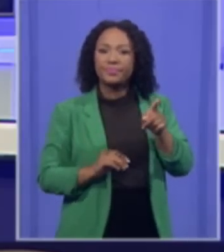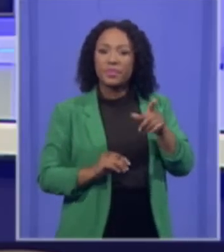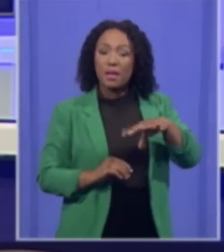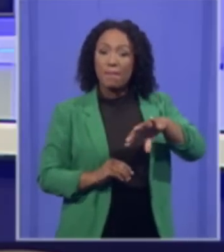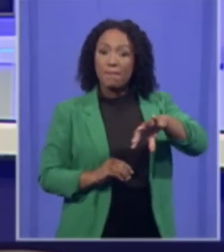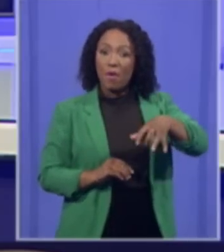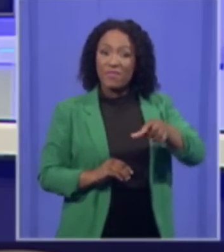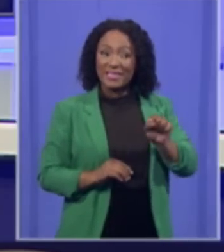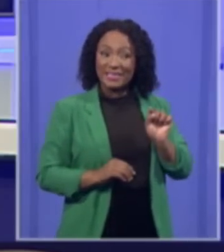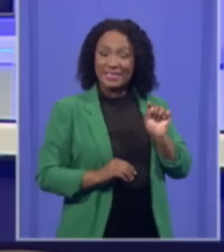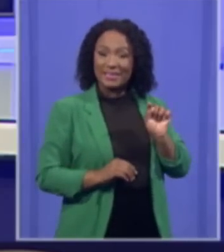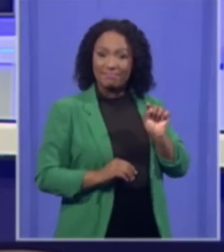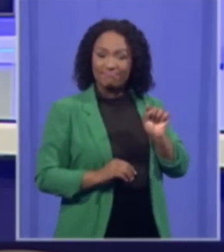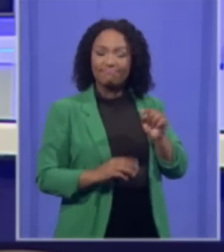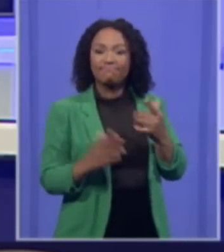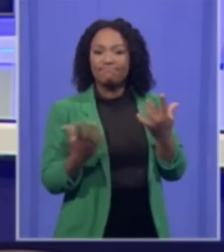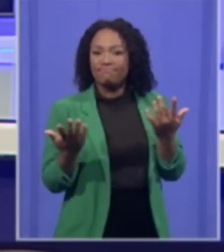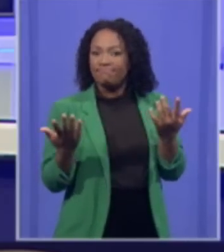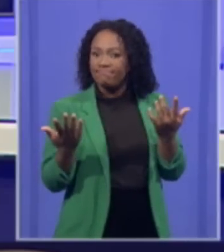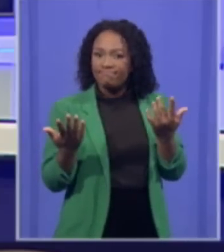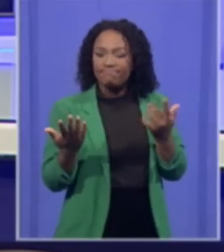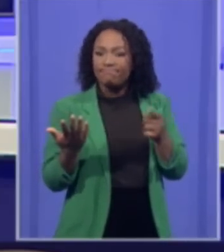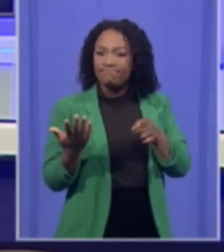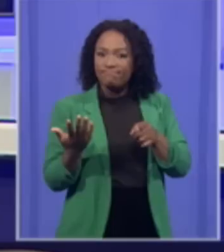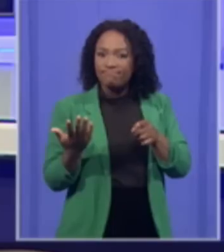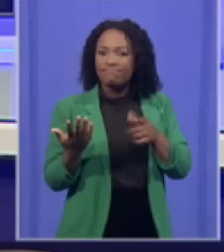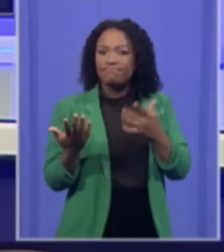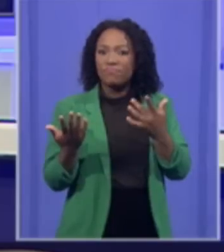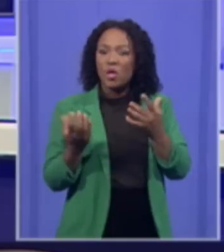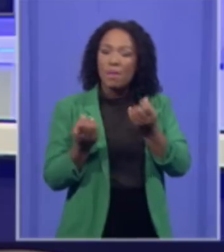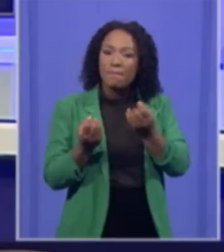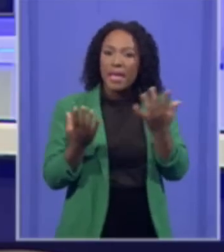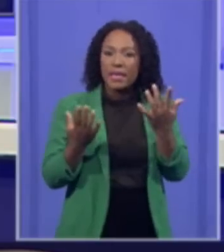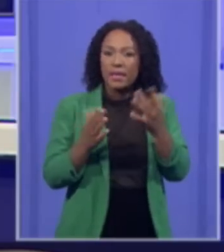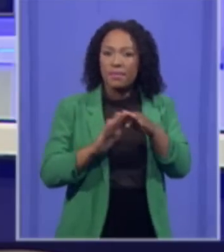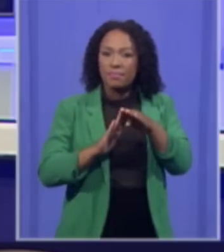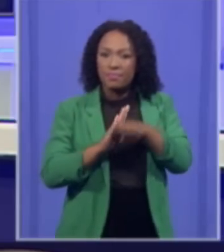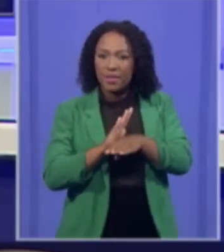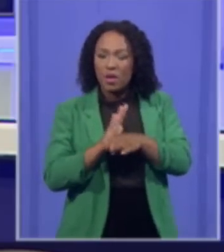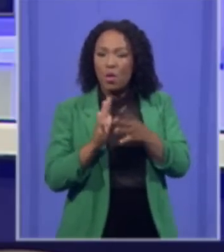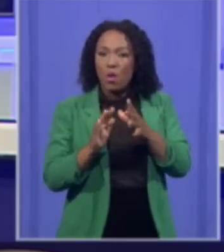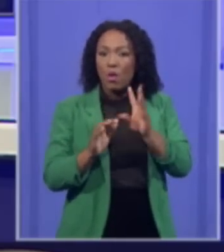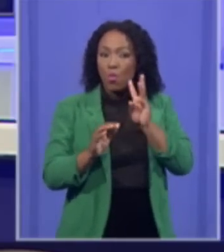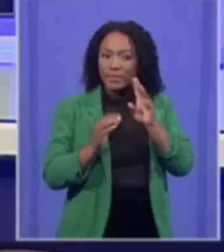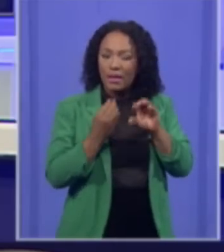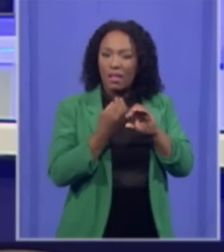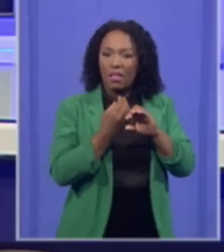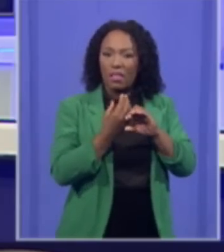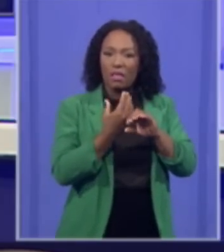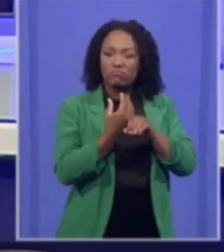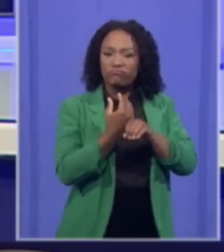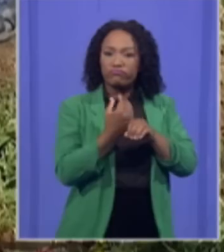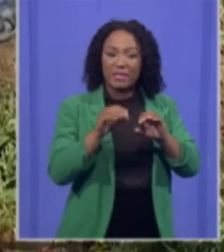le go katana le ditlhohlo tšeo di gakatšwago ke mananeo kgoparara ao a fokolago.